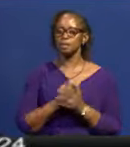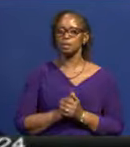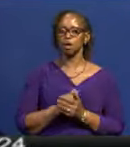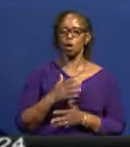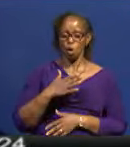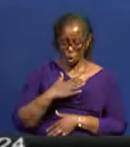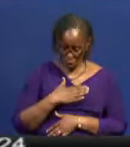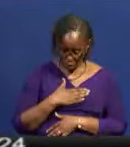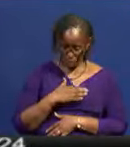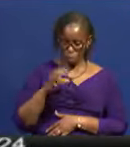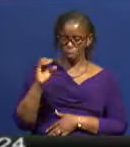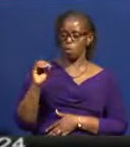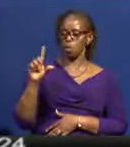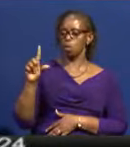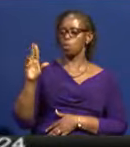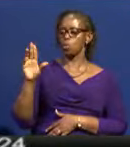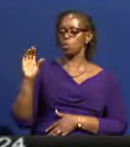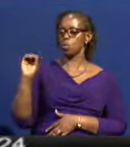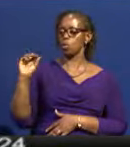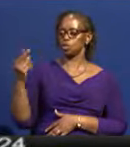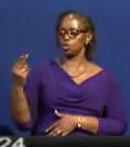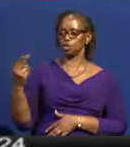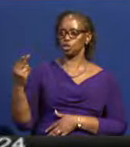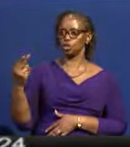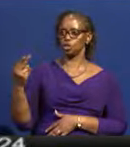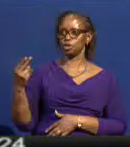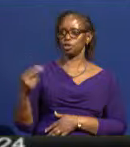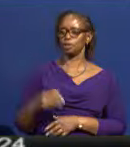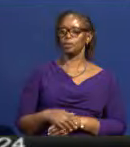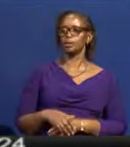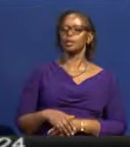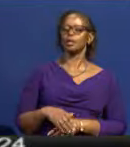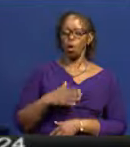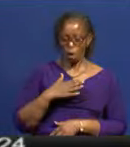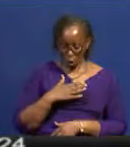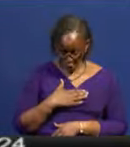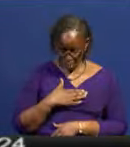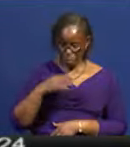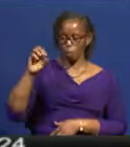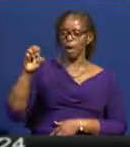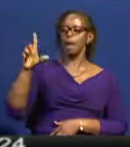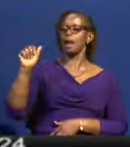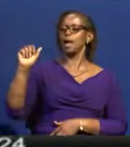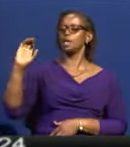Tom Oluoch, the member for Dagoretti, Beatrice Elachi.